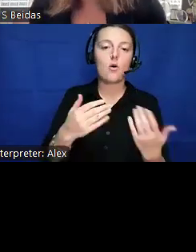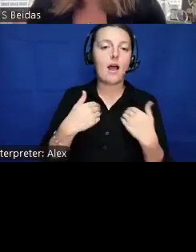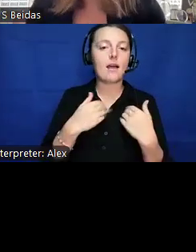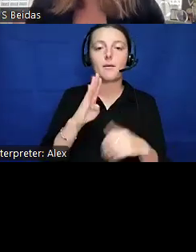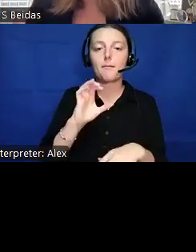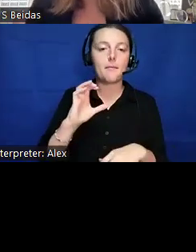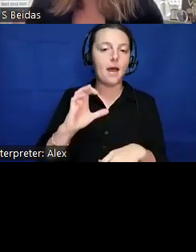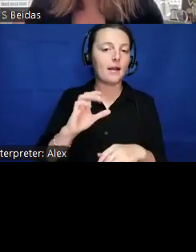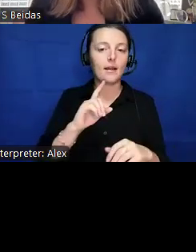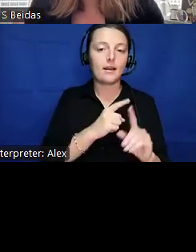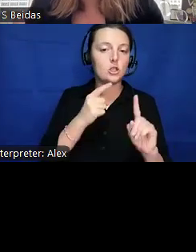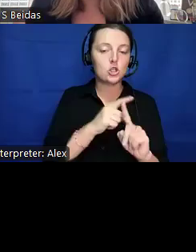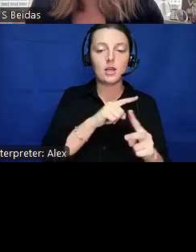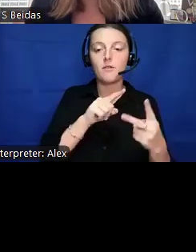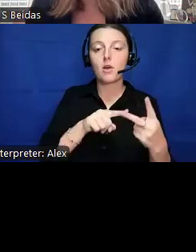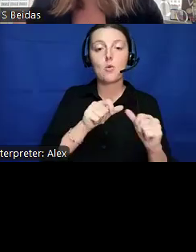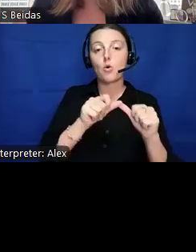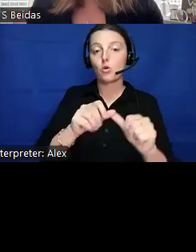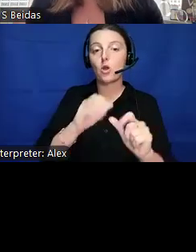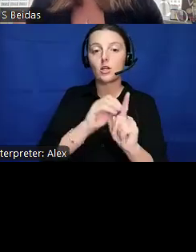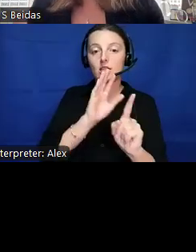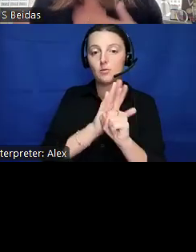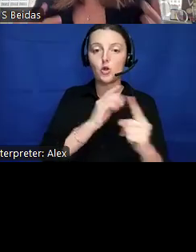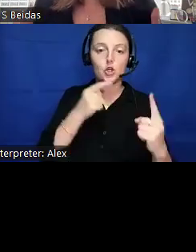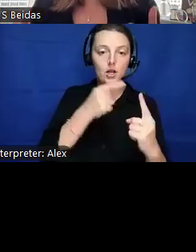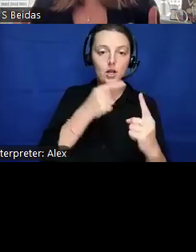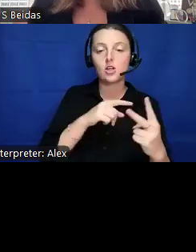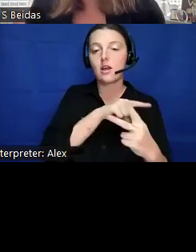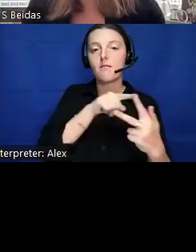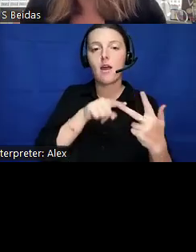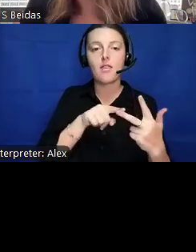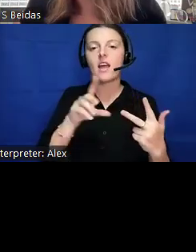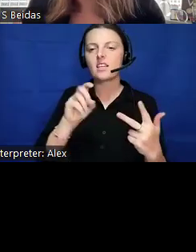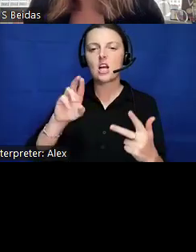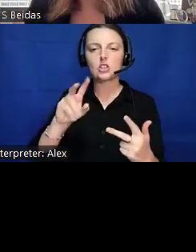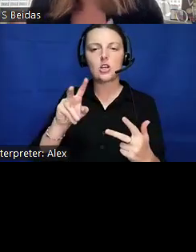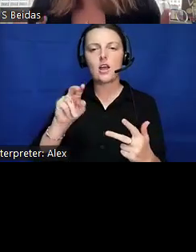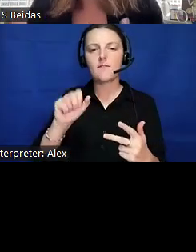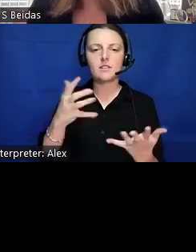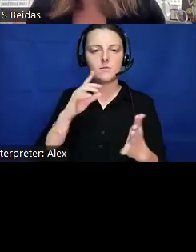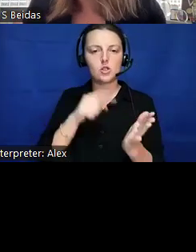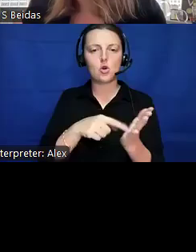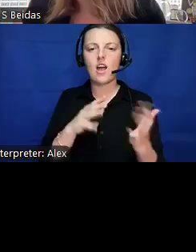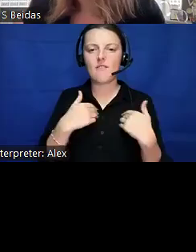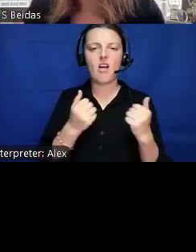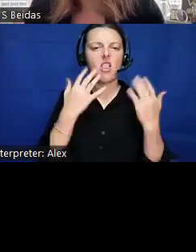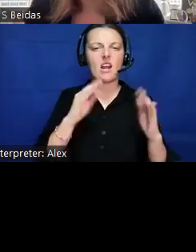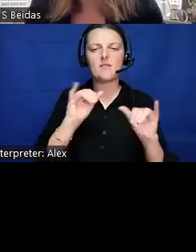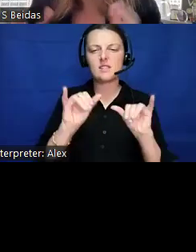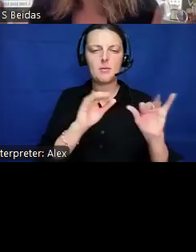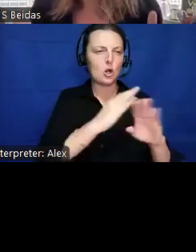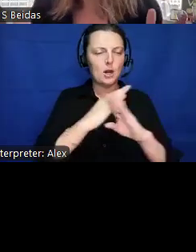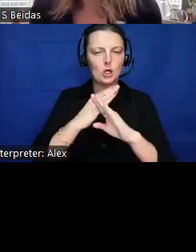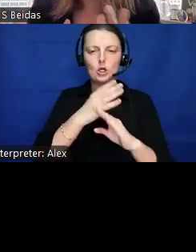the Prolonged Exposure initiative, and then Dr. Evans noted that there were a lot of similar barriers and facilitators, and many of the same organizations